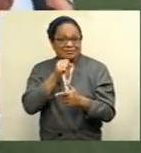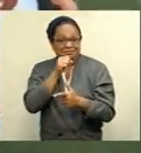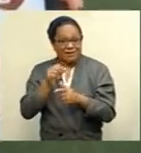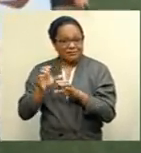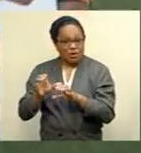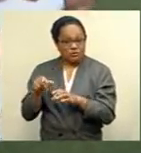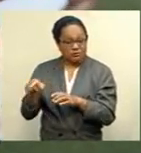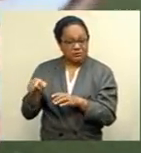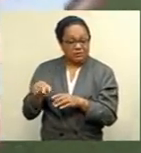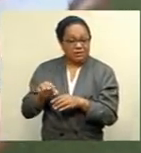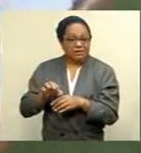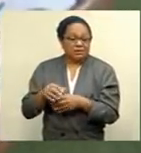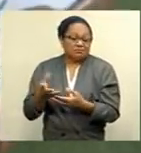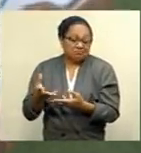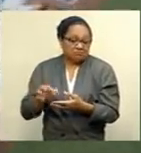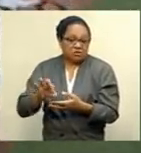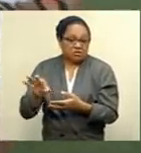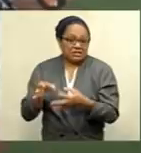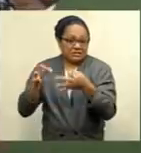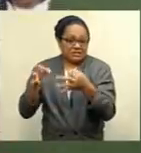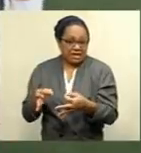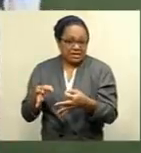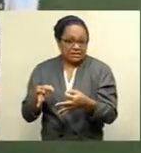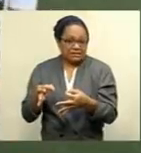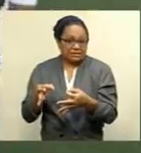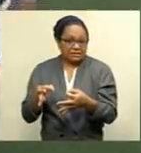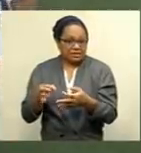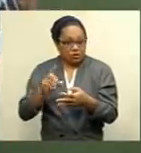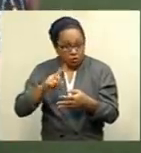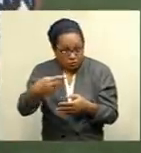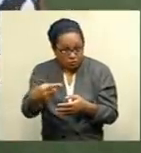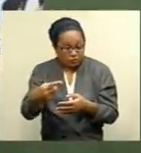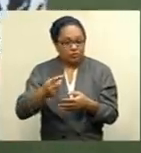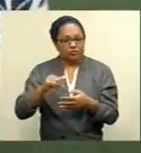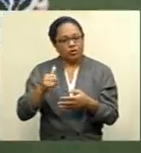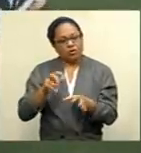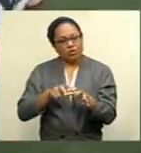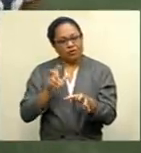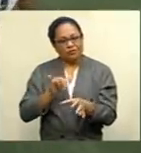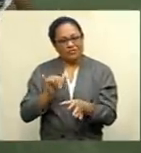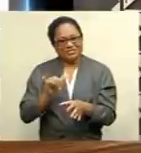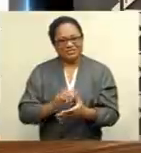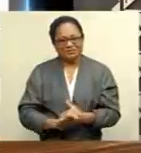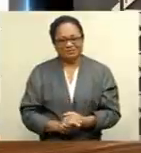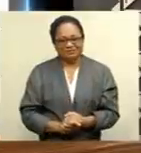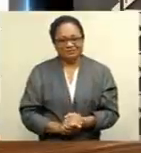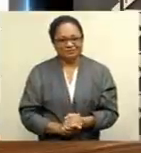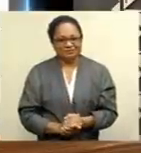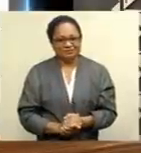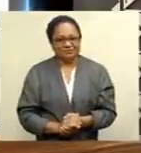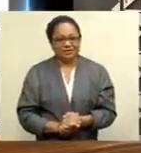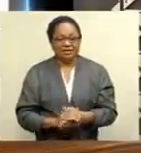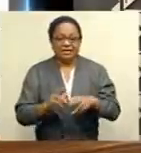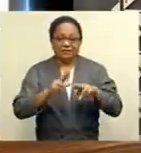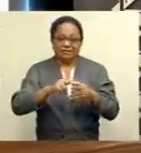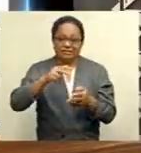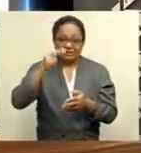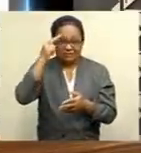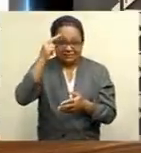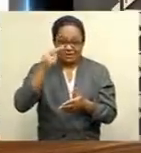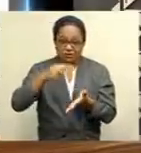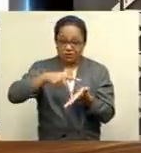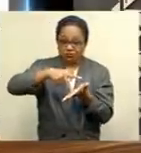yet to decide whether he wants to lead the team further or not. Talima Terkula, FBC Sports. The Fiji National Rugby